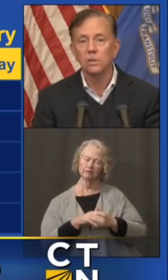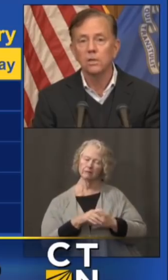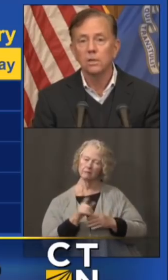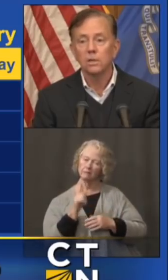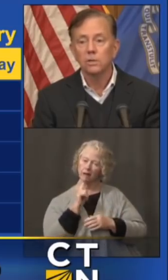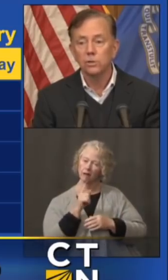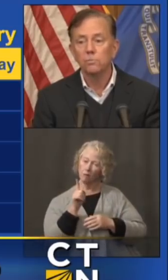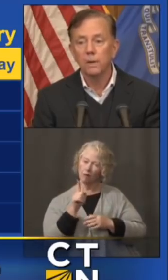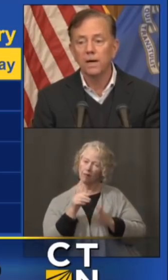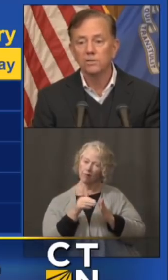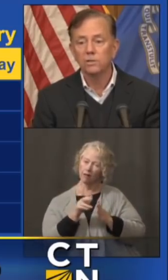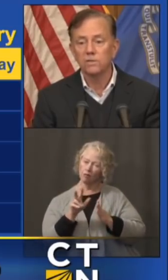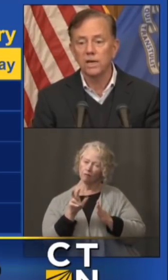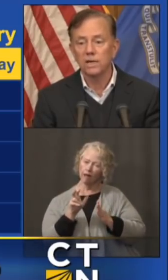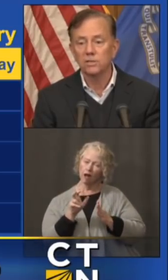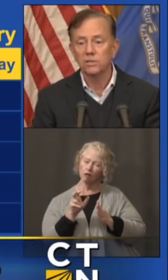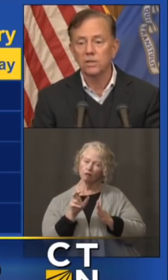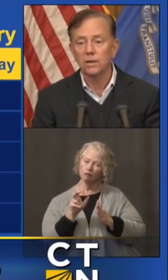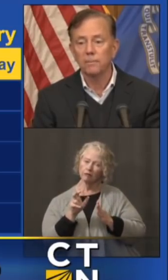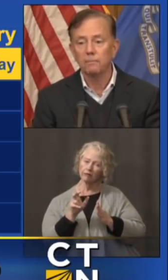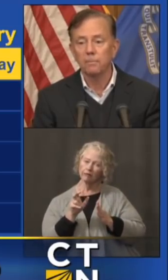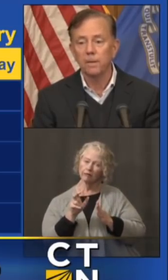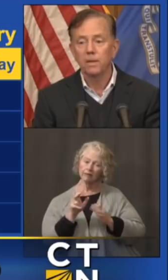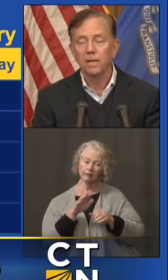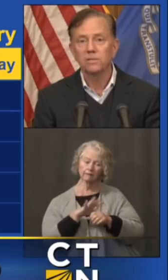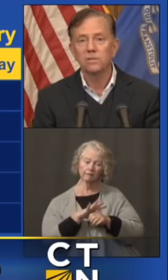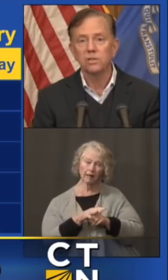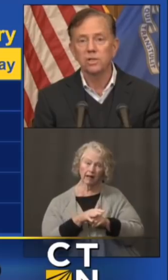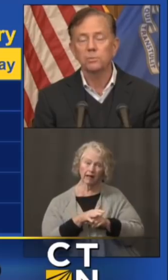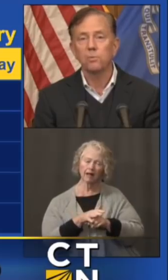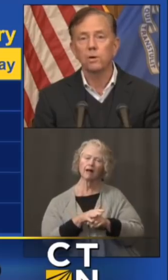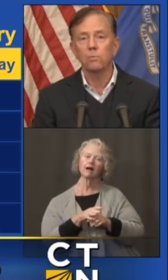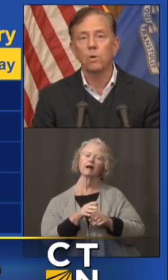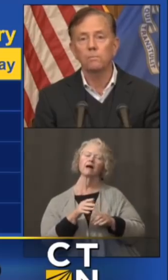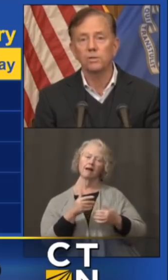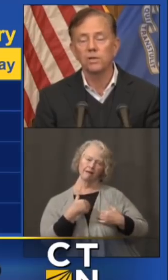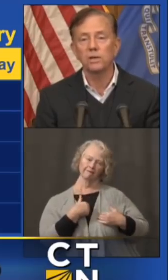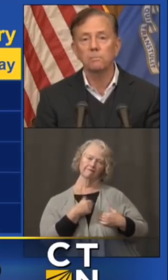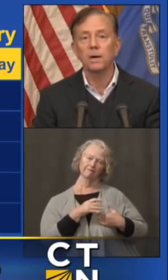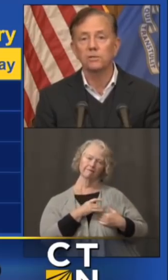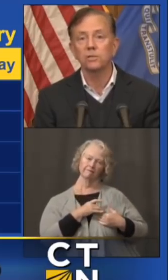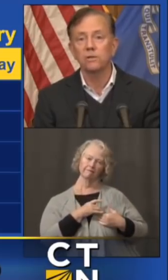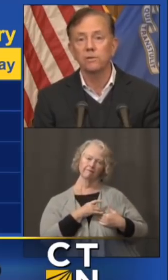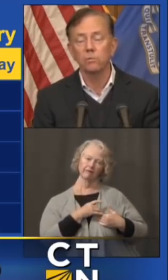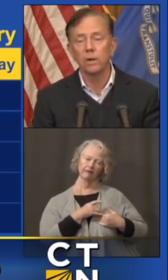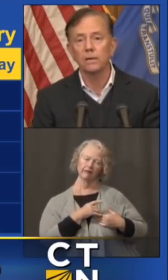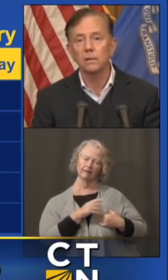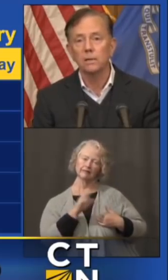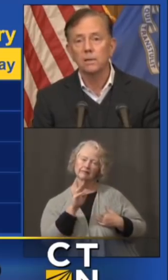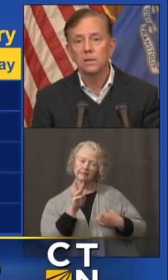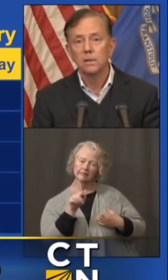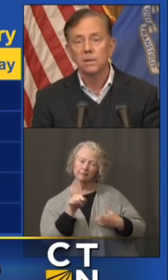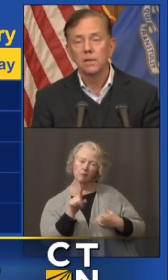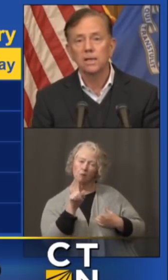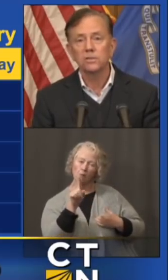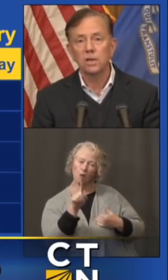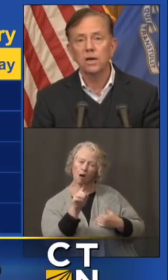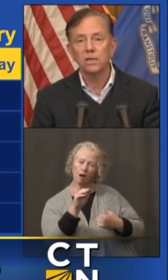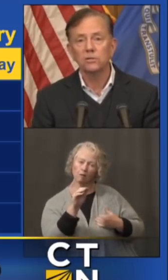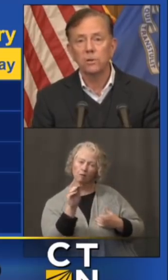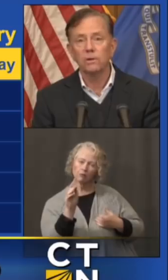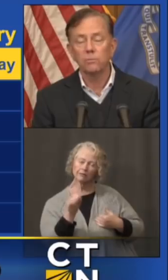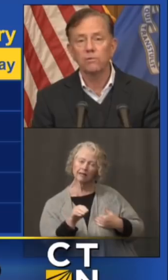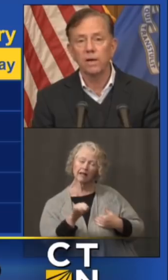1,300 new positive tests, that's a 6.1% positivity rate. That's